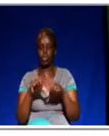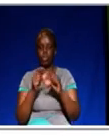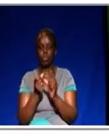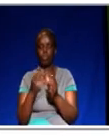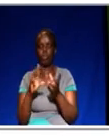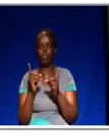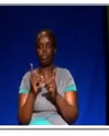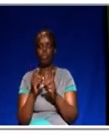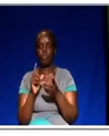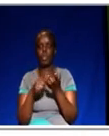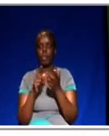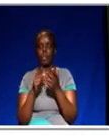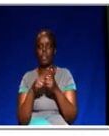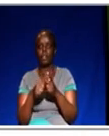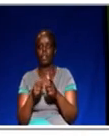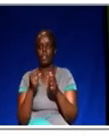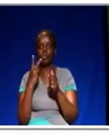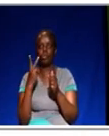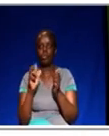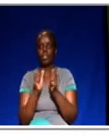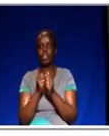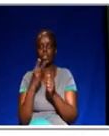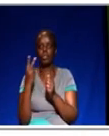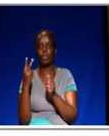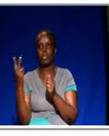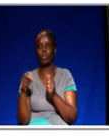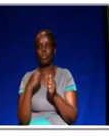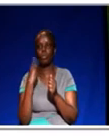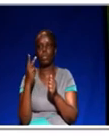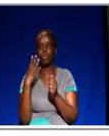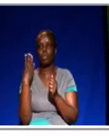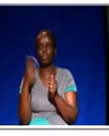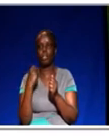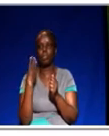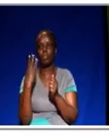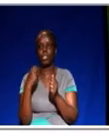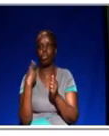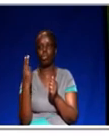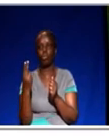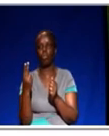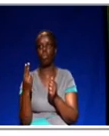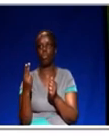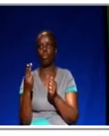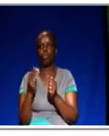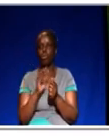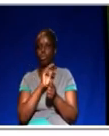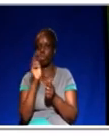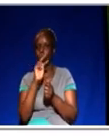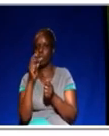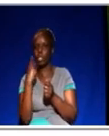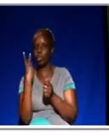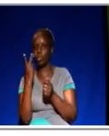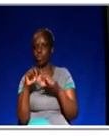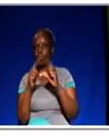2, 10, 22, 24, and 42. Now, looking at those two data